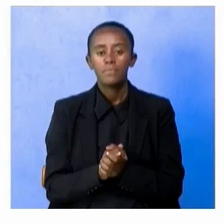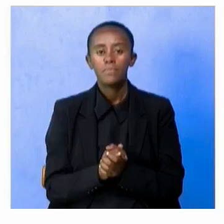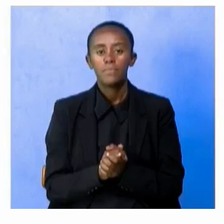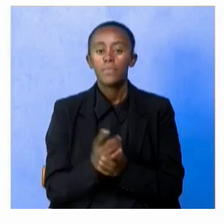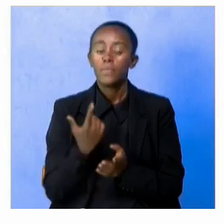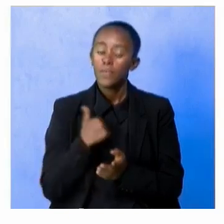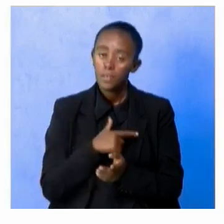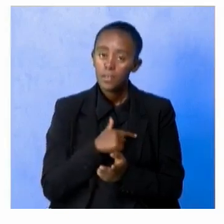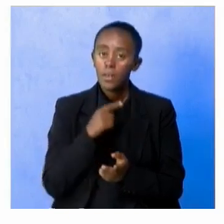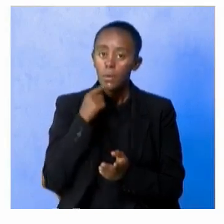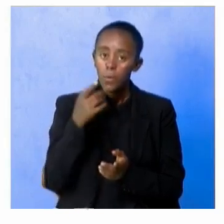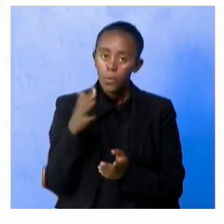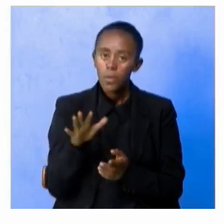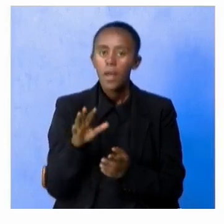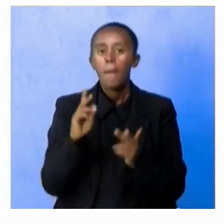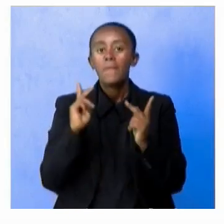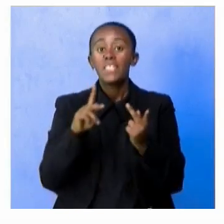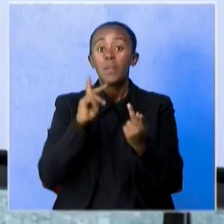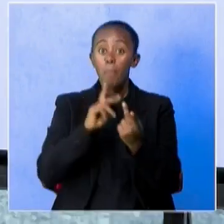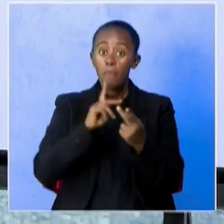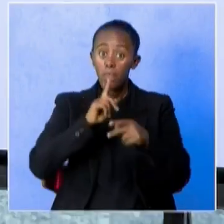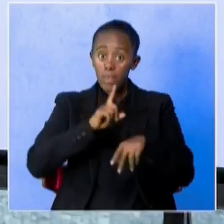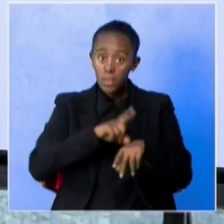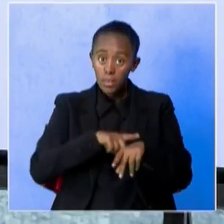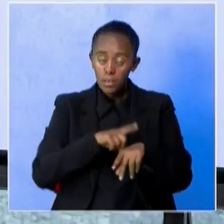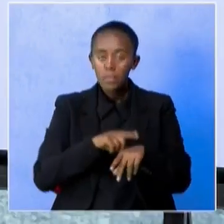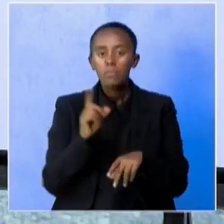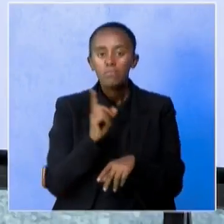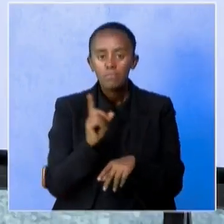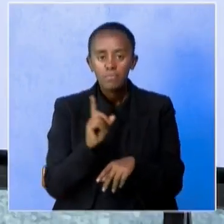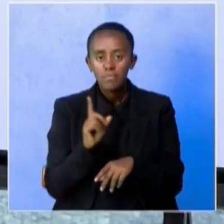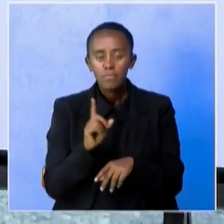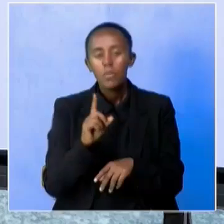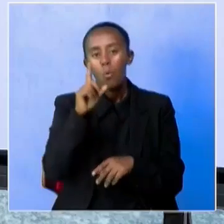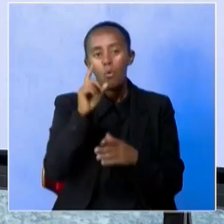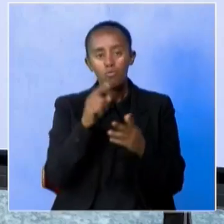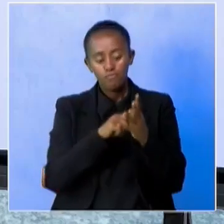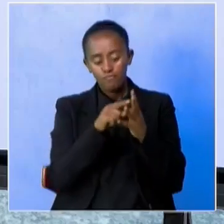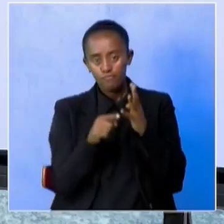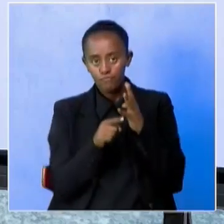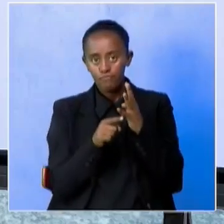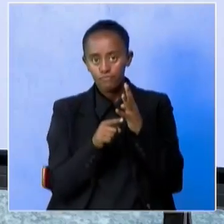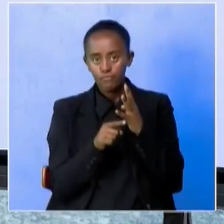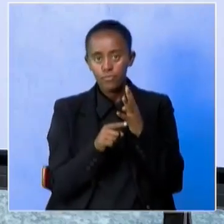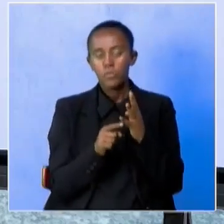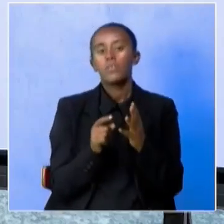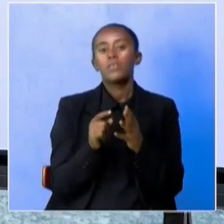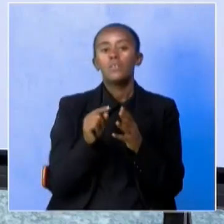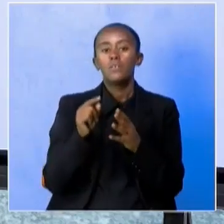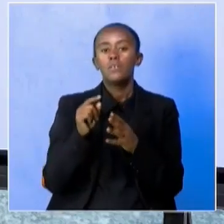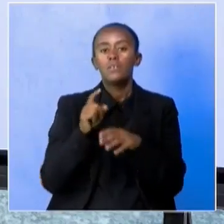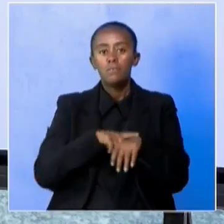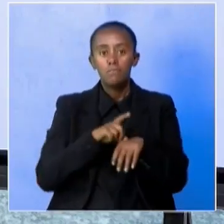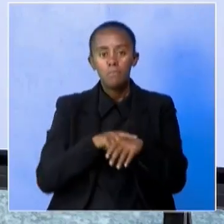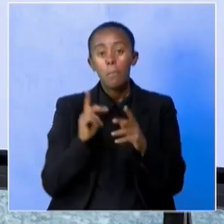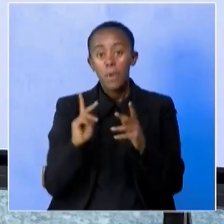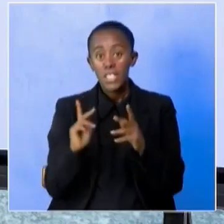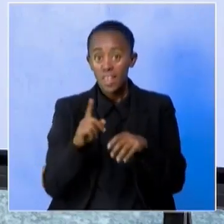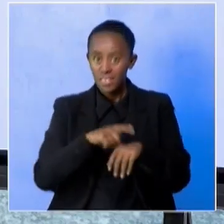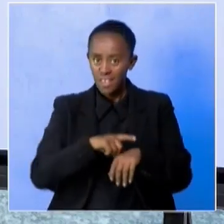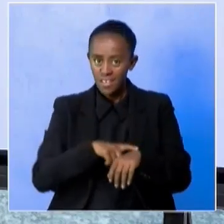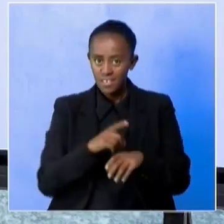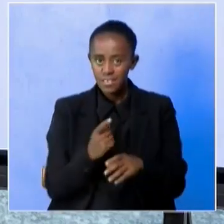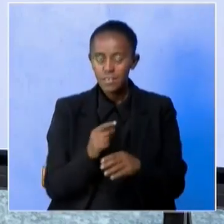We said that the present perfect tense is one of the 4 verb forms of the present tense.